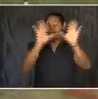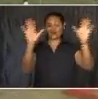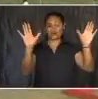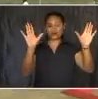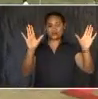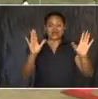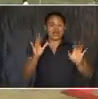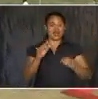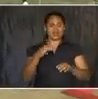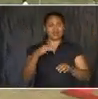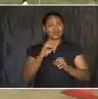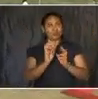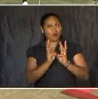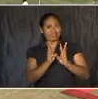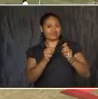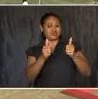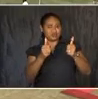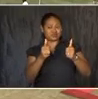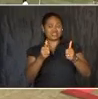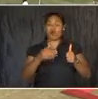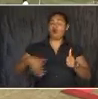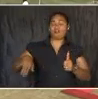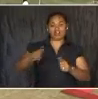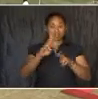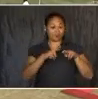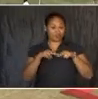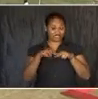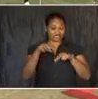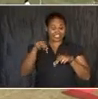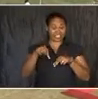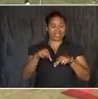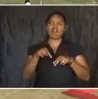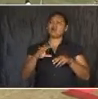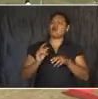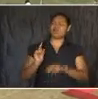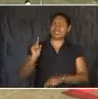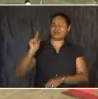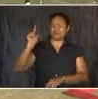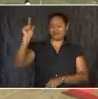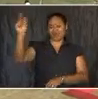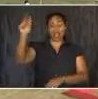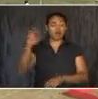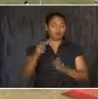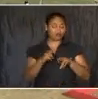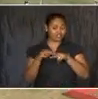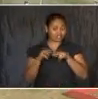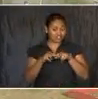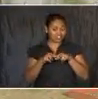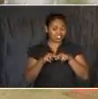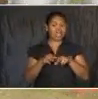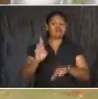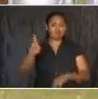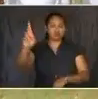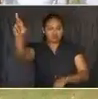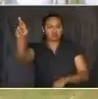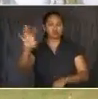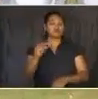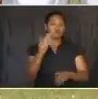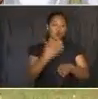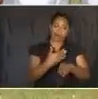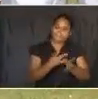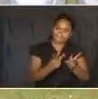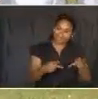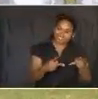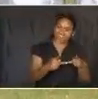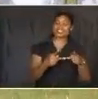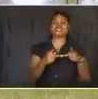tau ni sara mana nonda viti nonda pe anu mana lomani dolo mana lomani banua mana korni da kai na bruni da ka ni